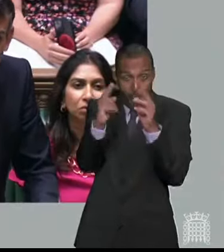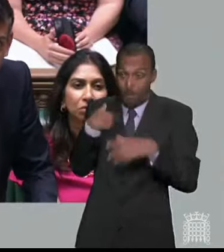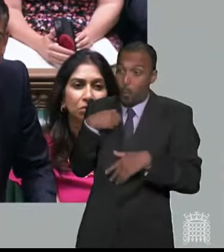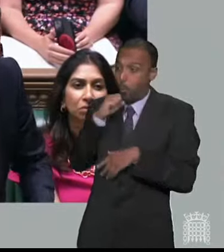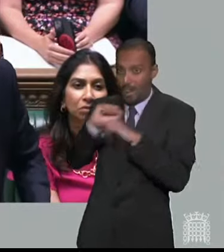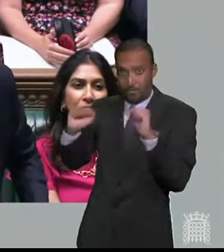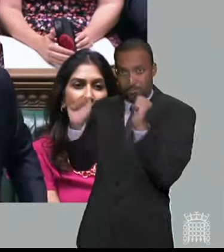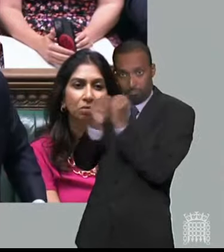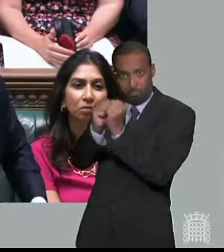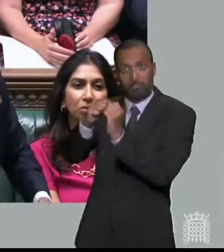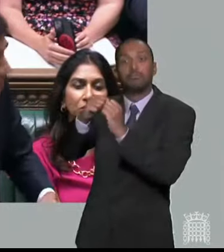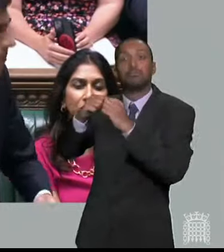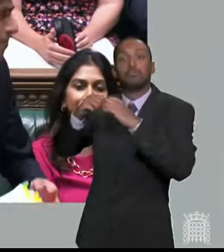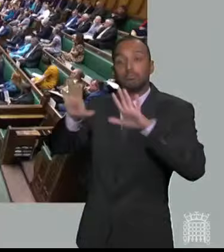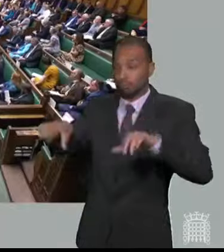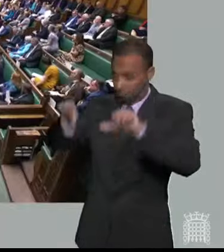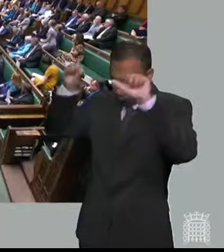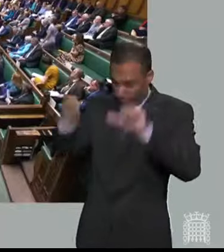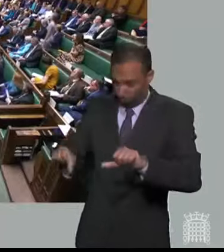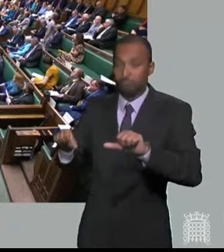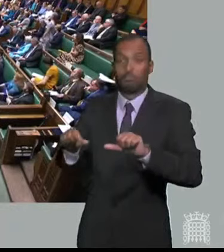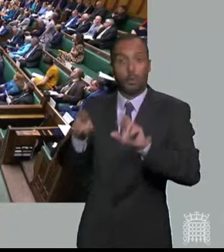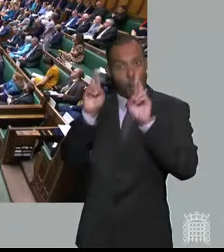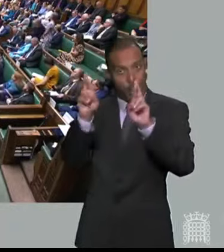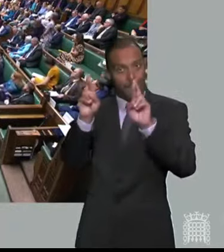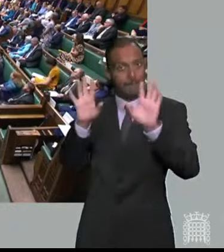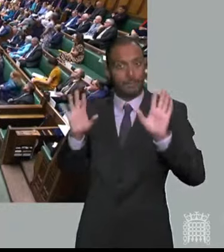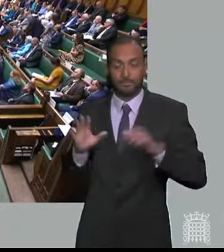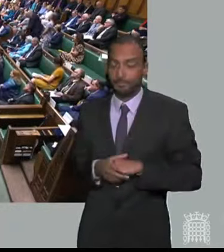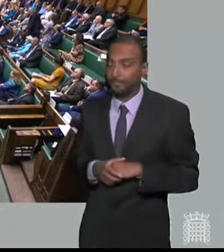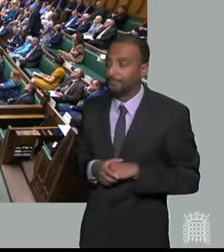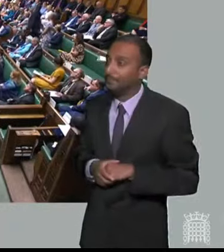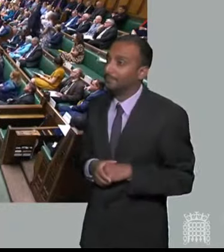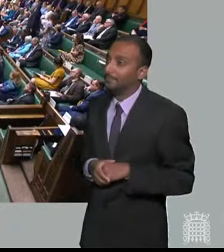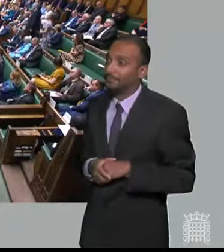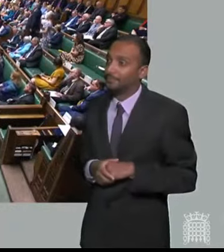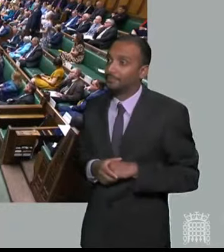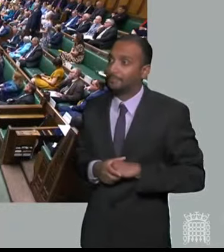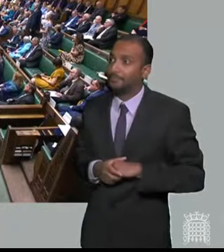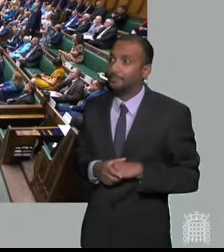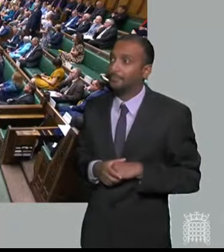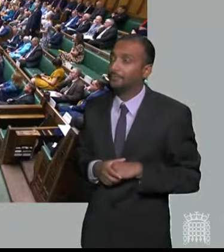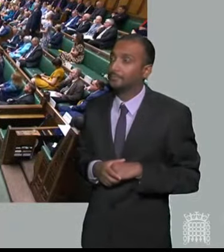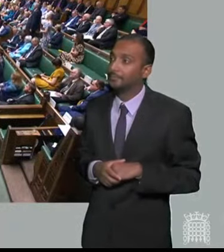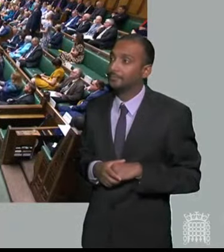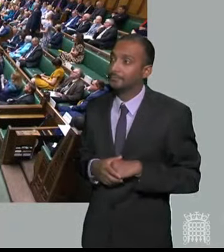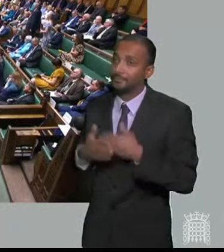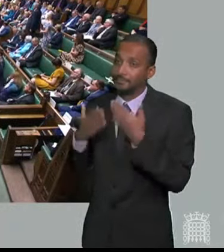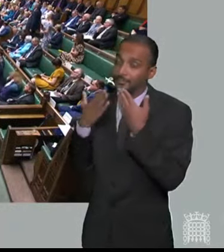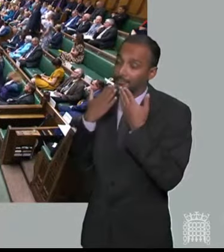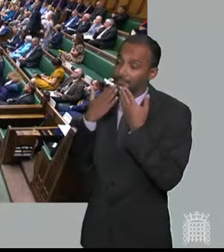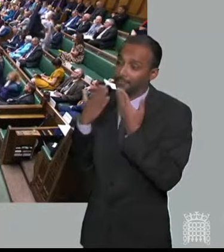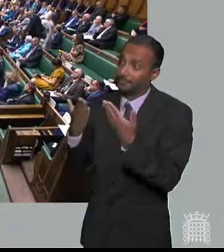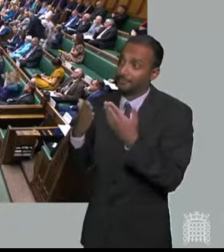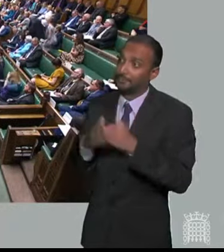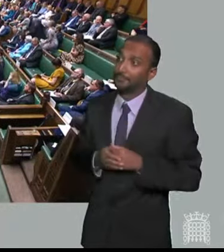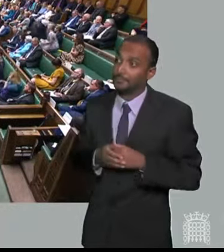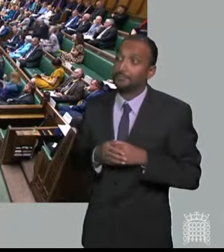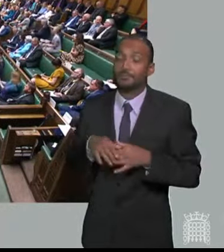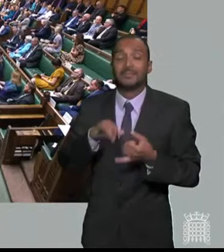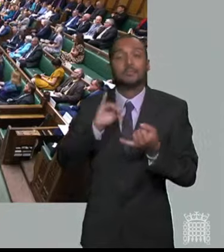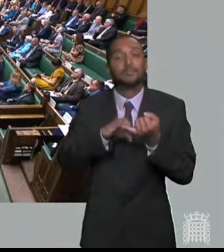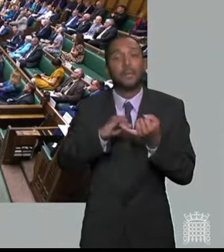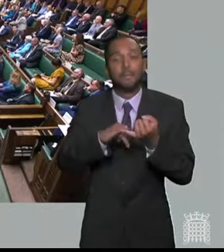first to stand up and congratulate the government. Dame Caroline Dinage. Thank you very much, Mr. Speaker. September is Childhood